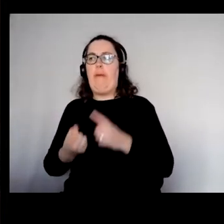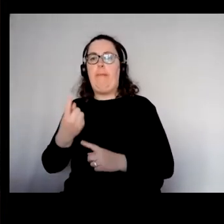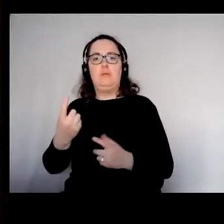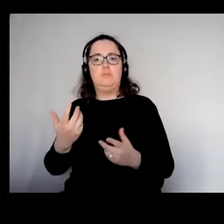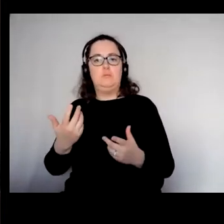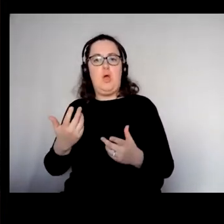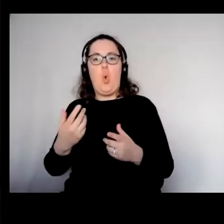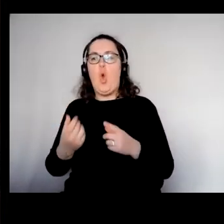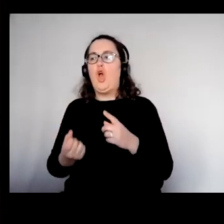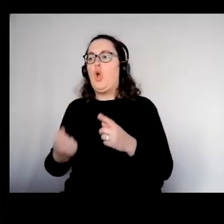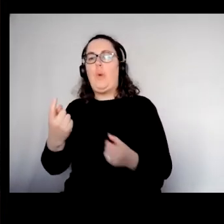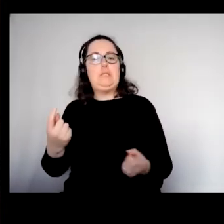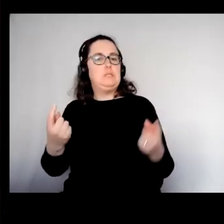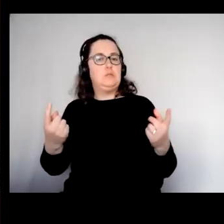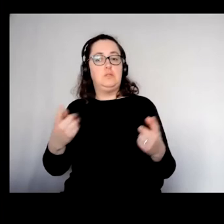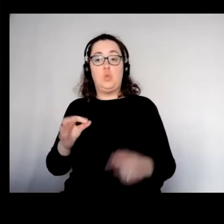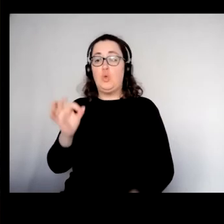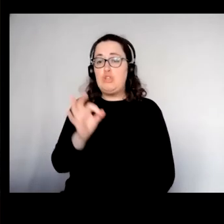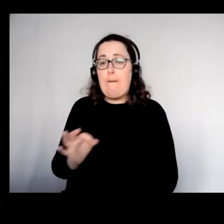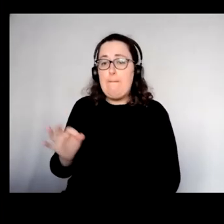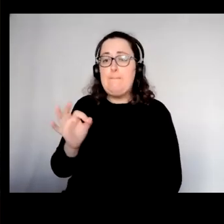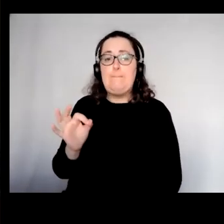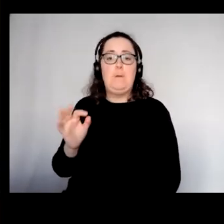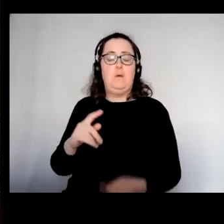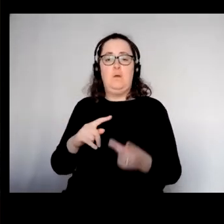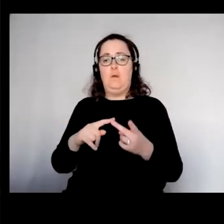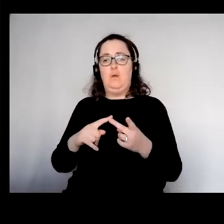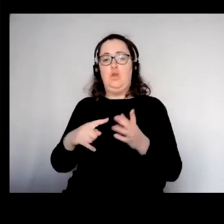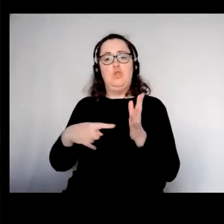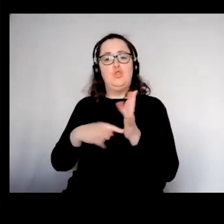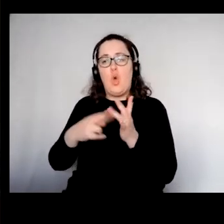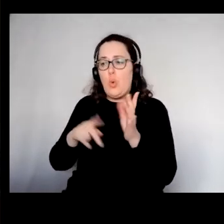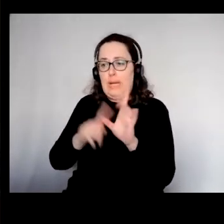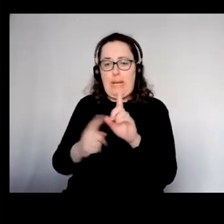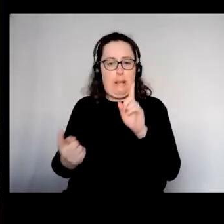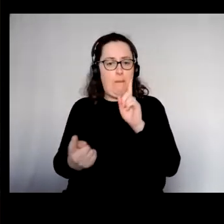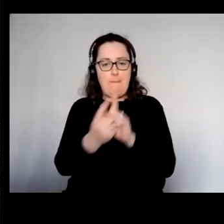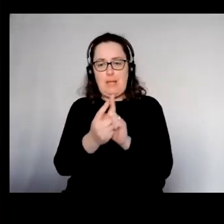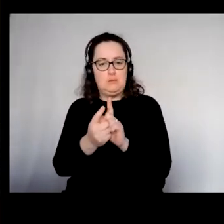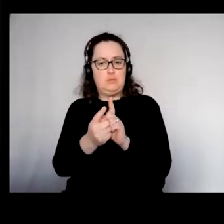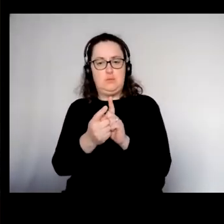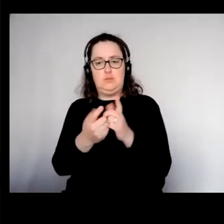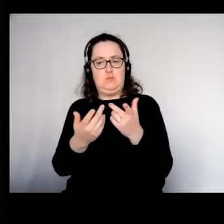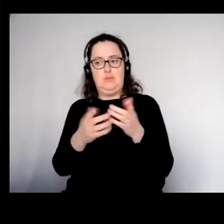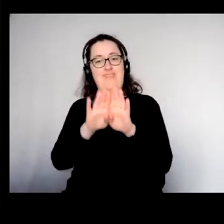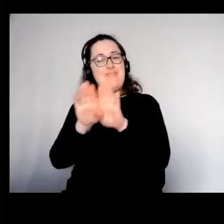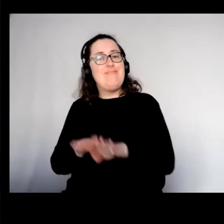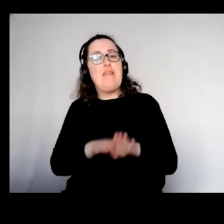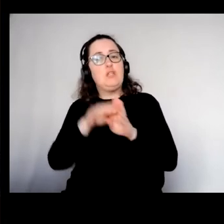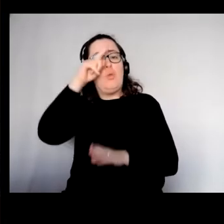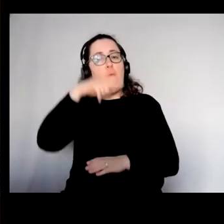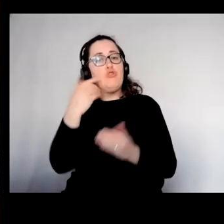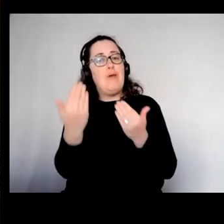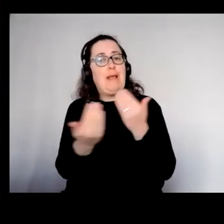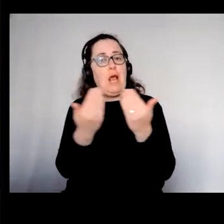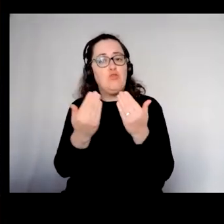coincidence, through the coincidence of shape, Tony meeting, the director of the